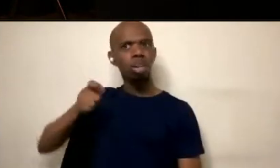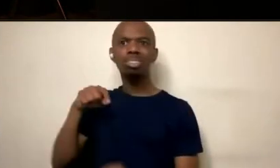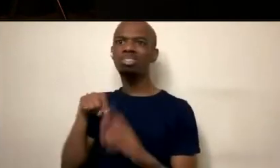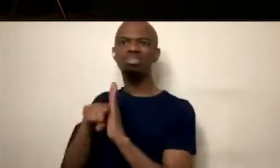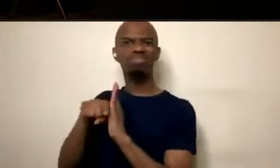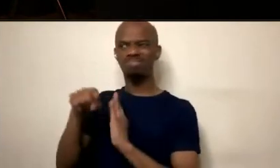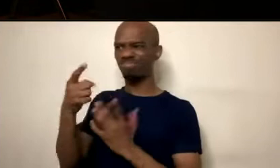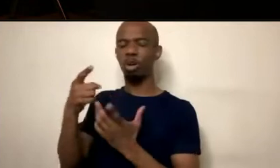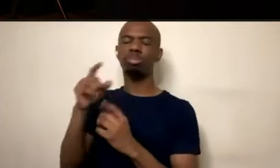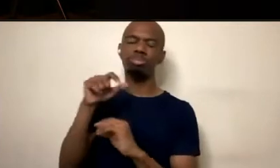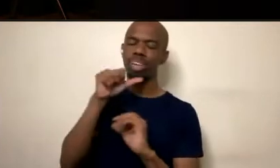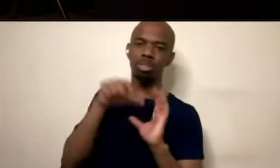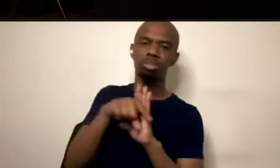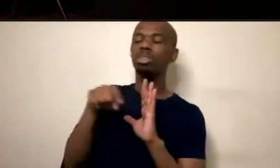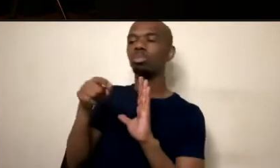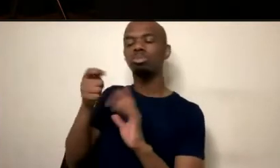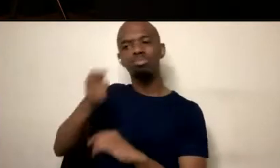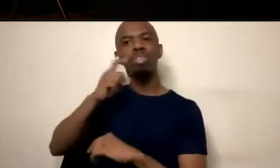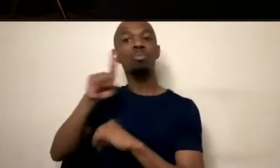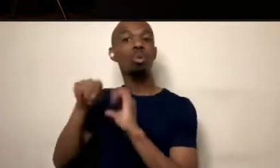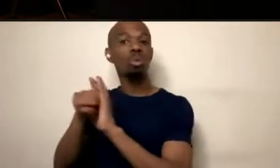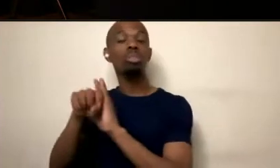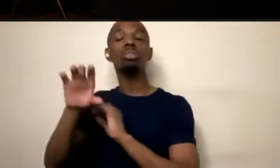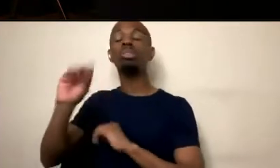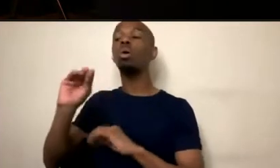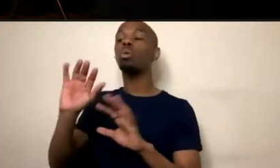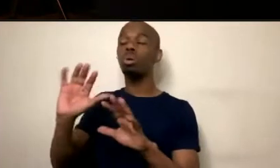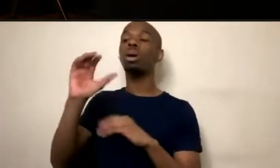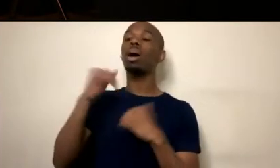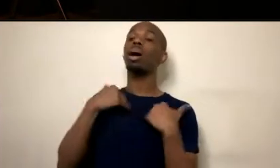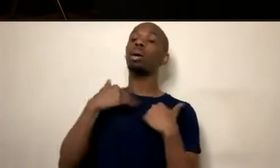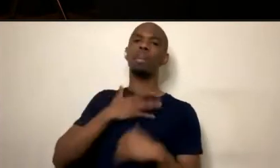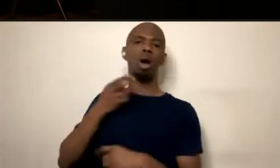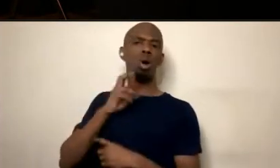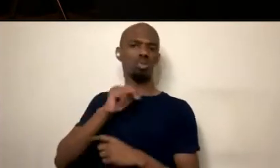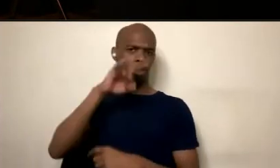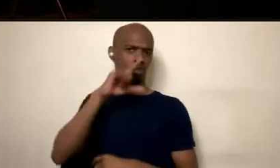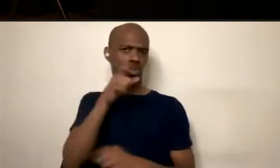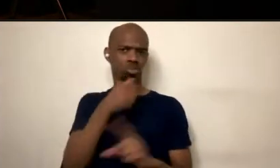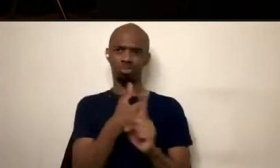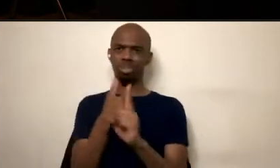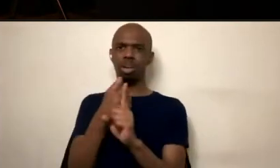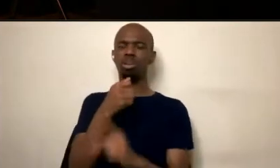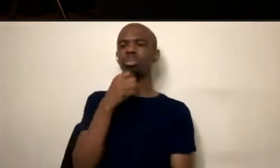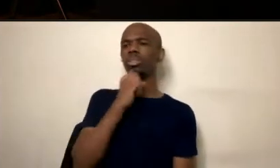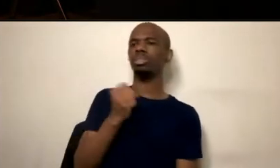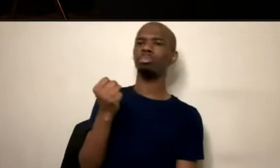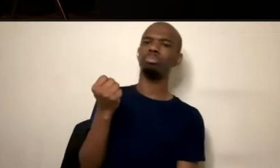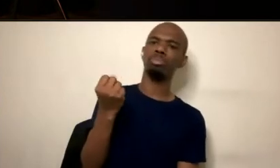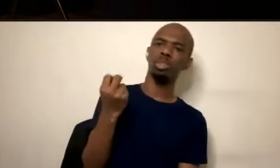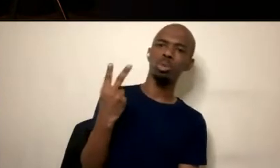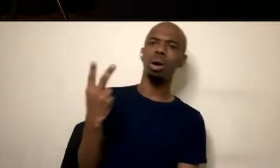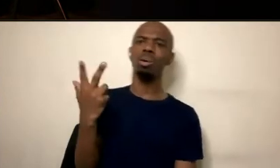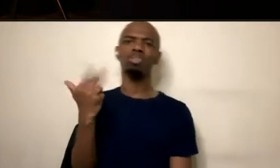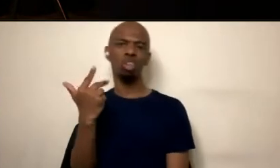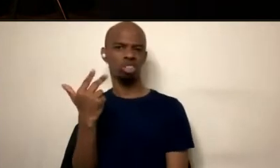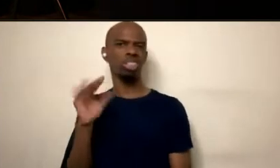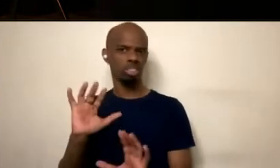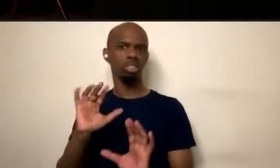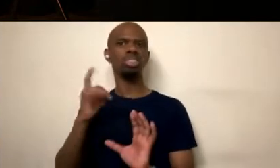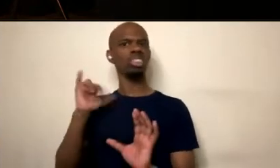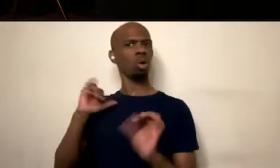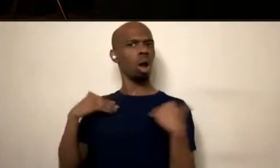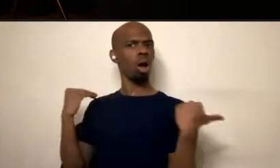children who were 12, 13 years old, and they had never had anybody to talk to them like